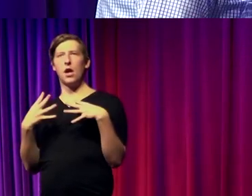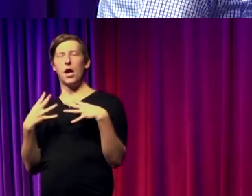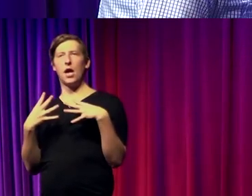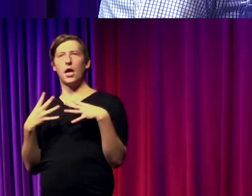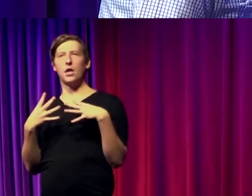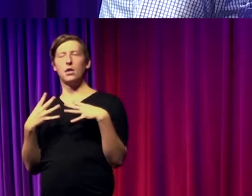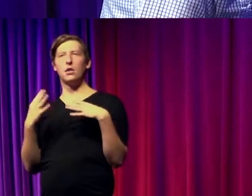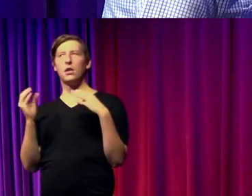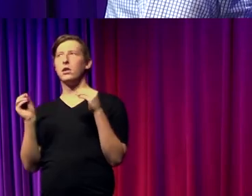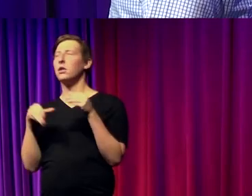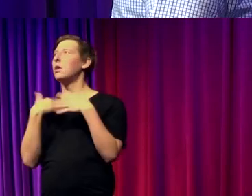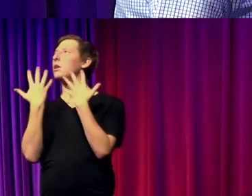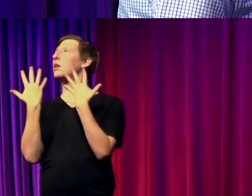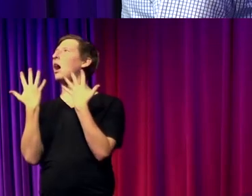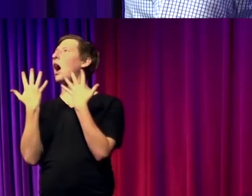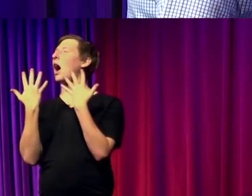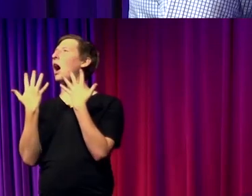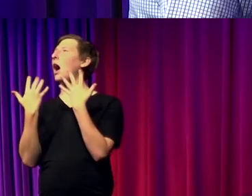pretty to do so.